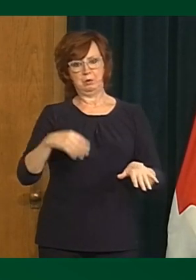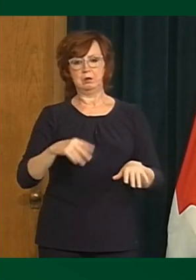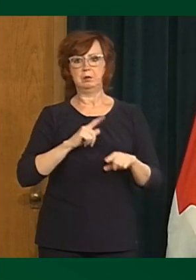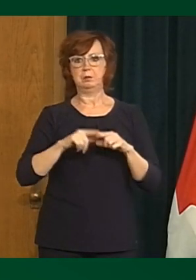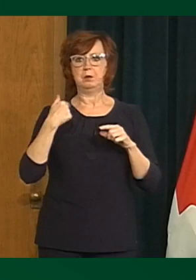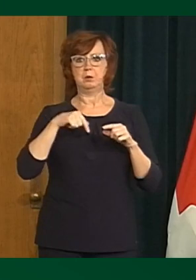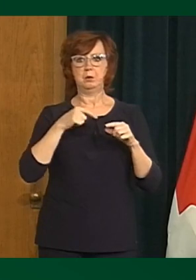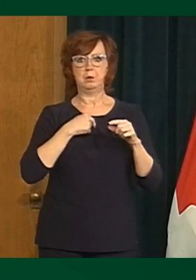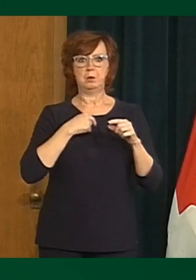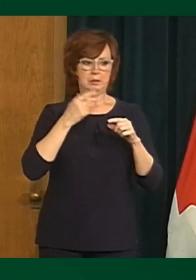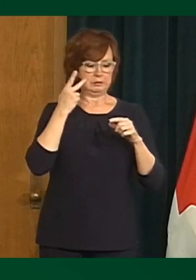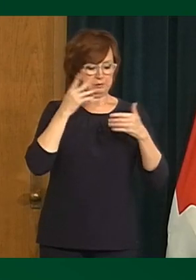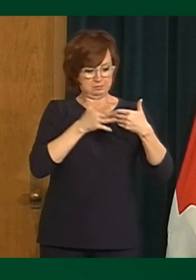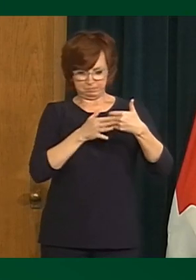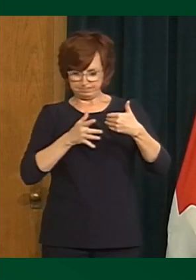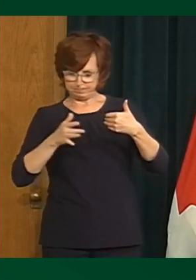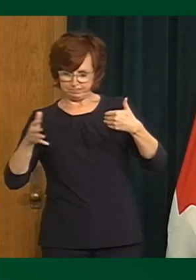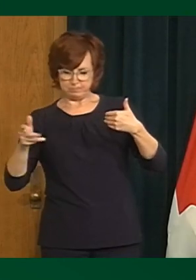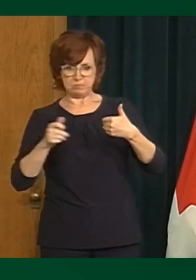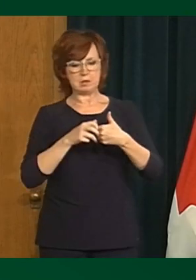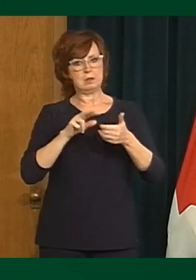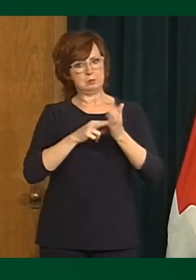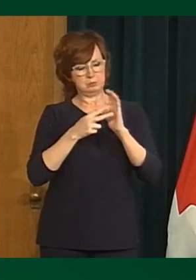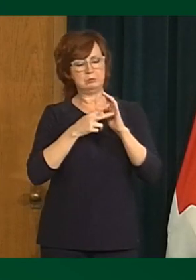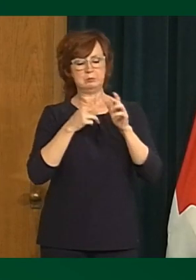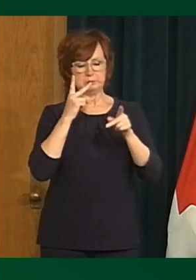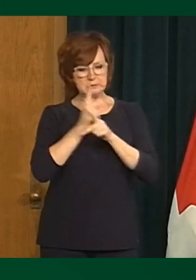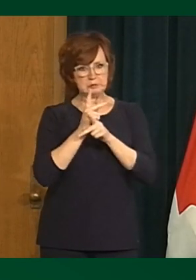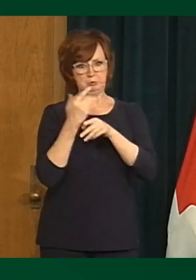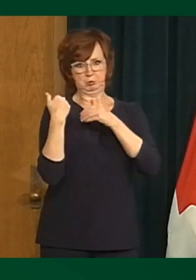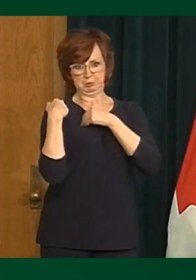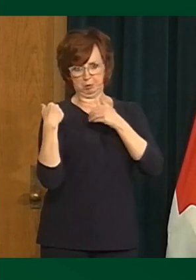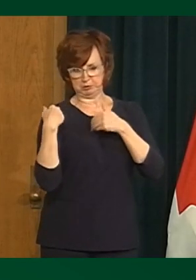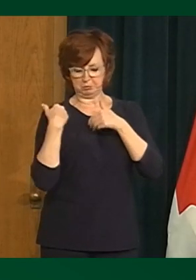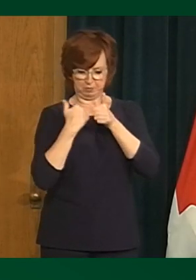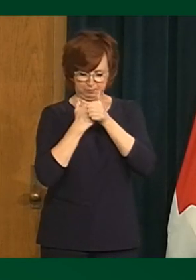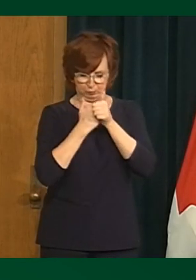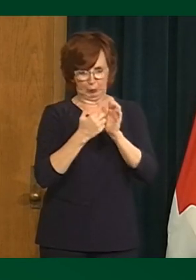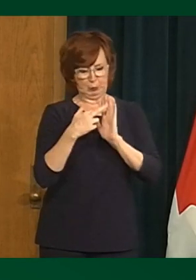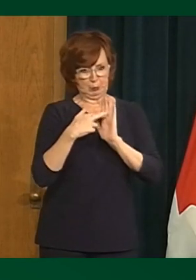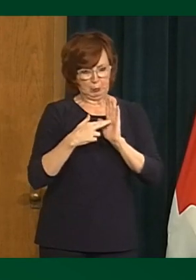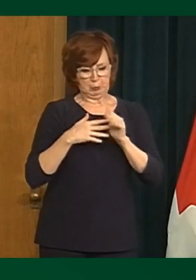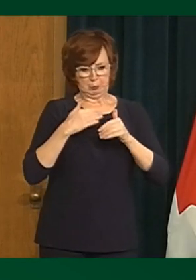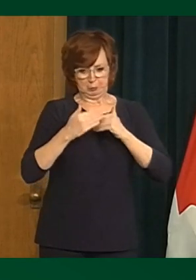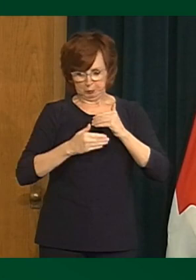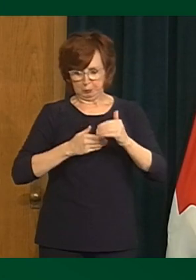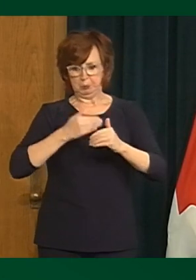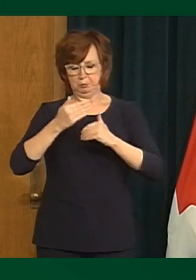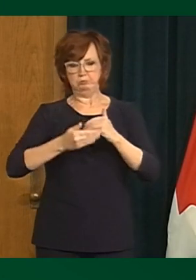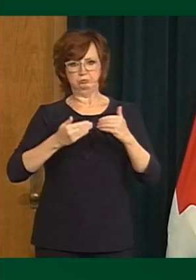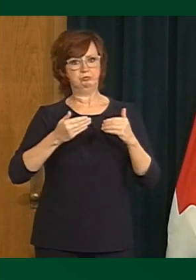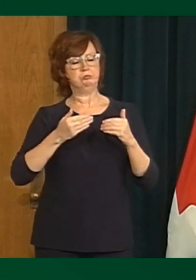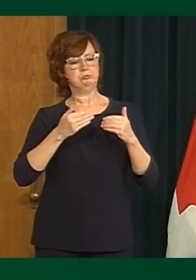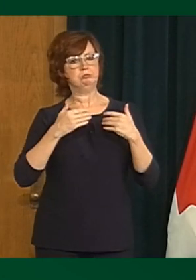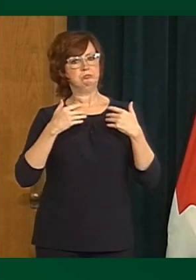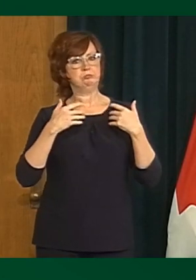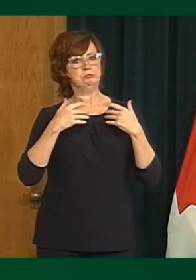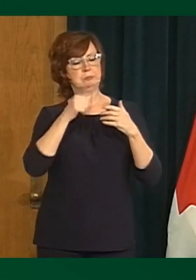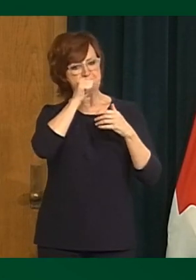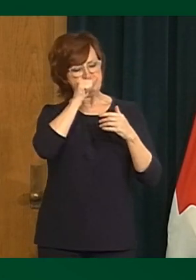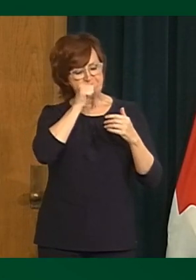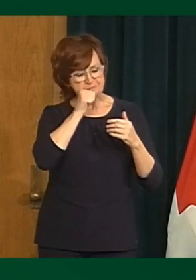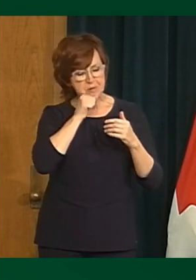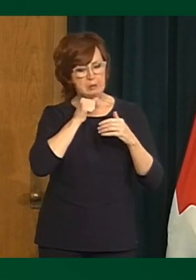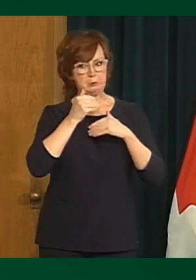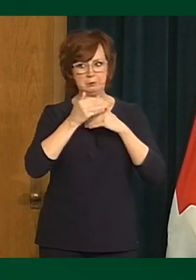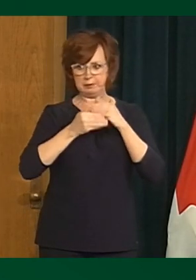responsibility to continue the good practices that have gotten us this far. And I'm confident that that will happen, and that we can continue to